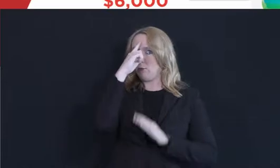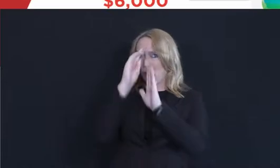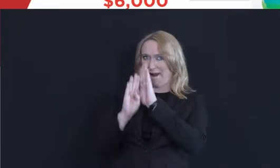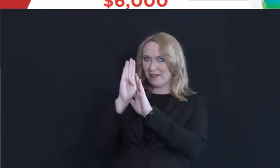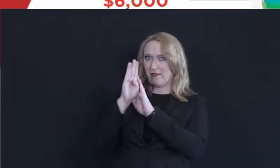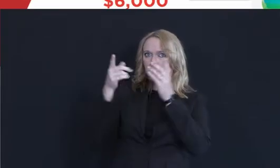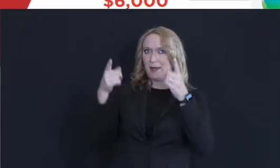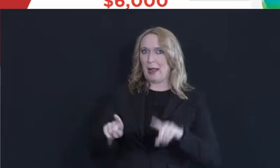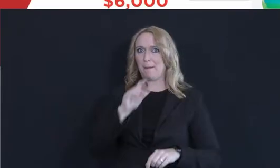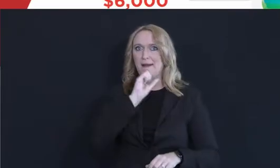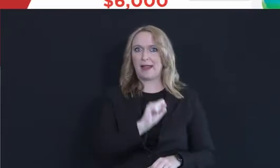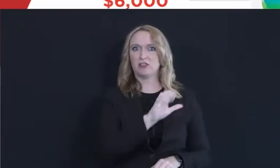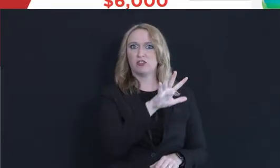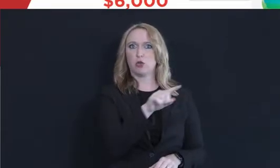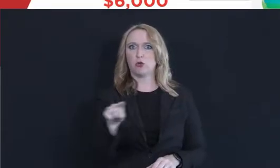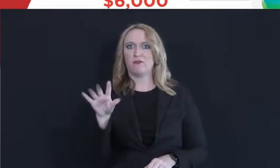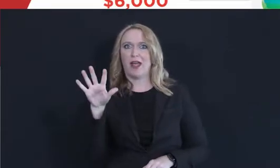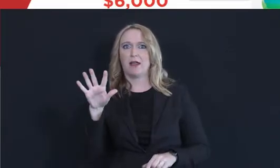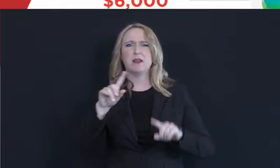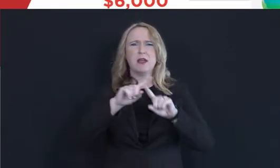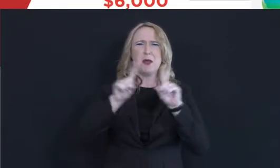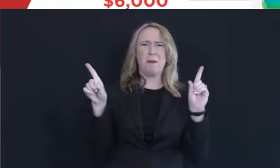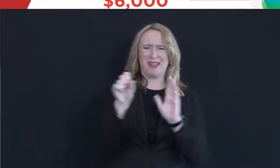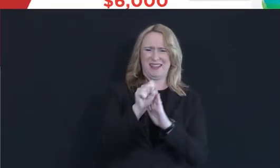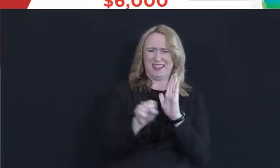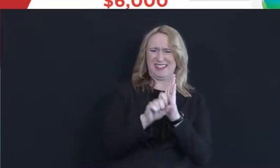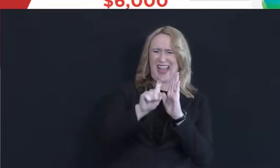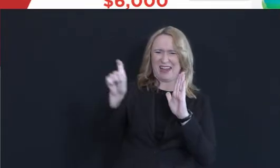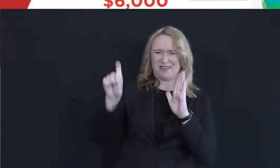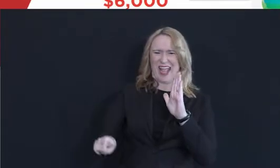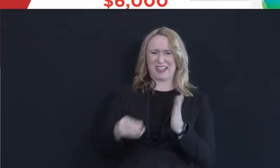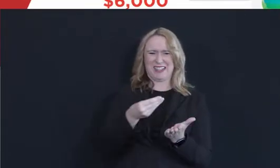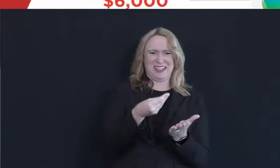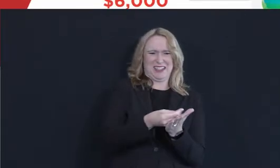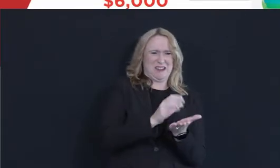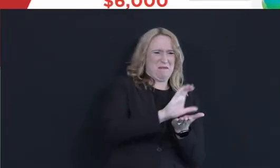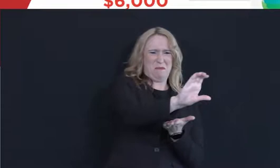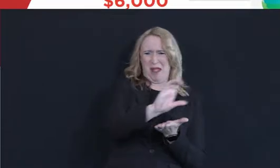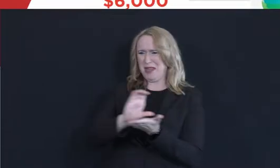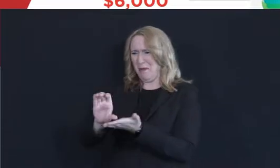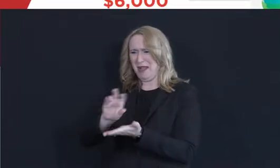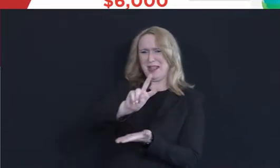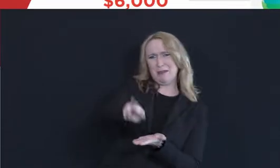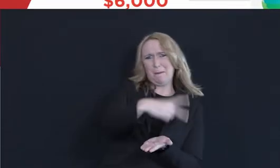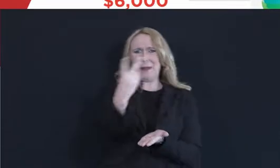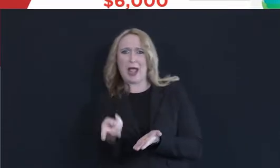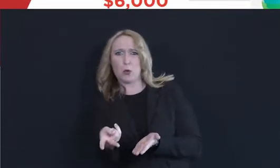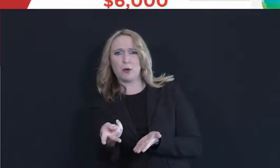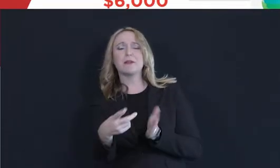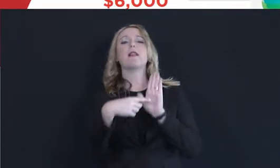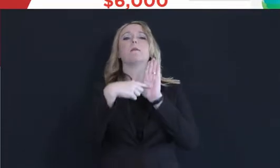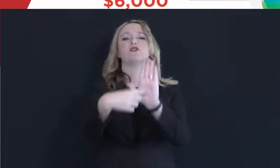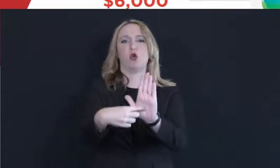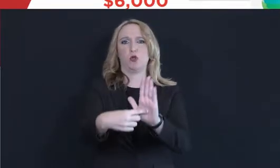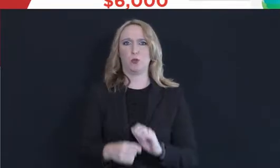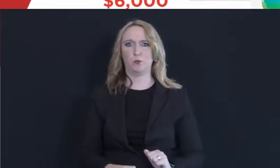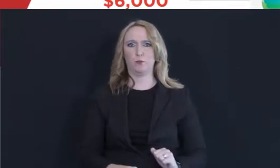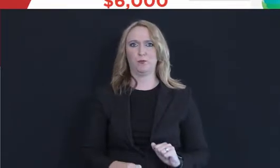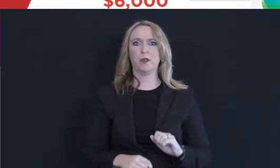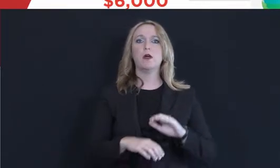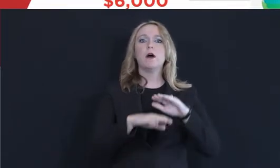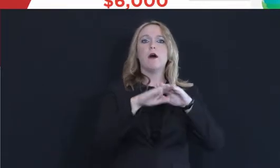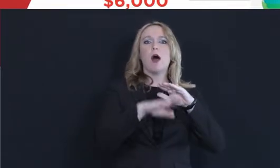and yet our investments in the state of Texas are completely backward current Texas public education funding looks like this just under